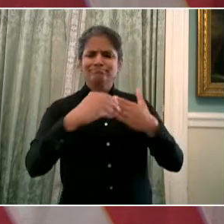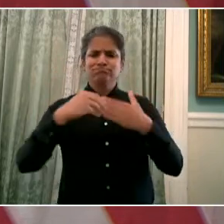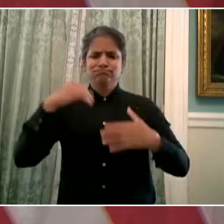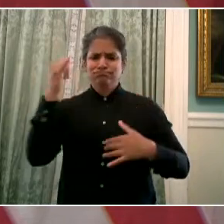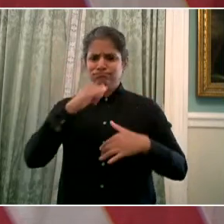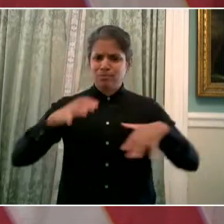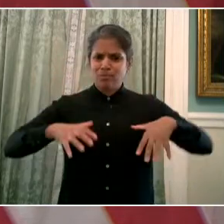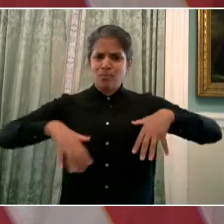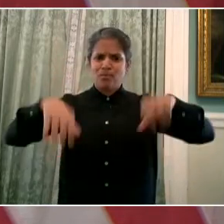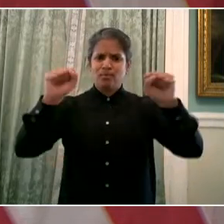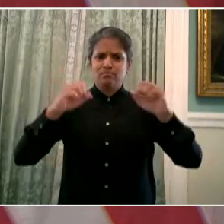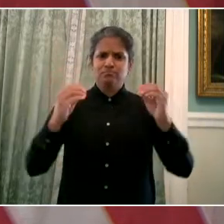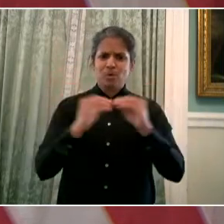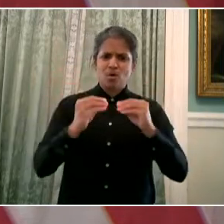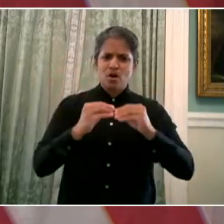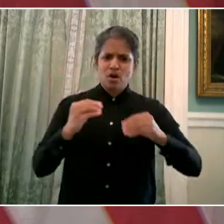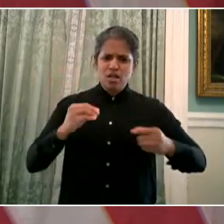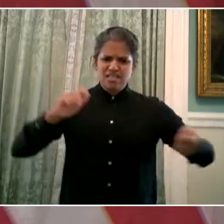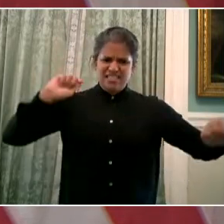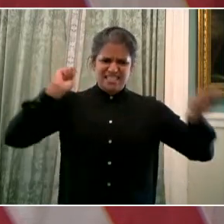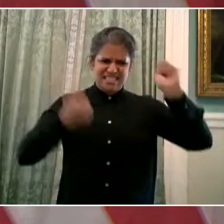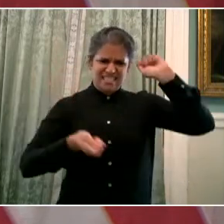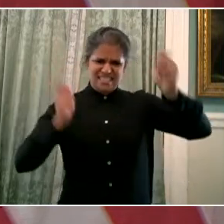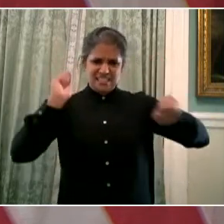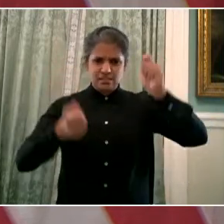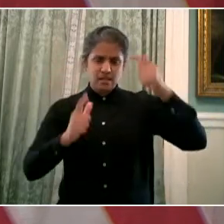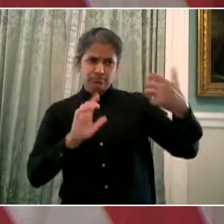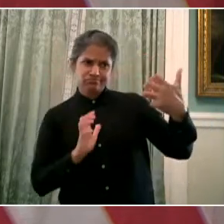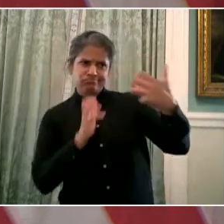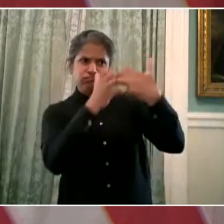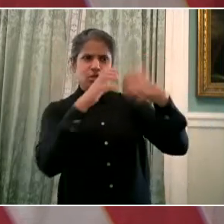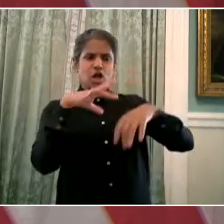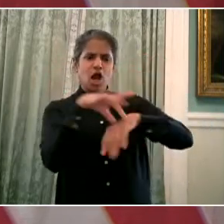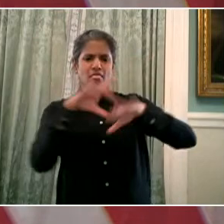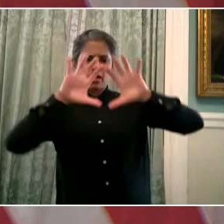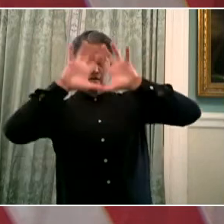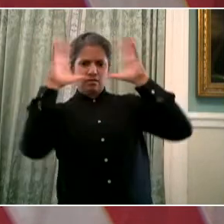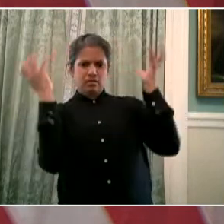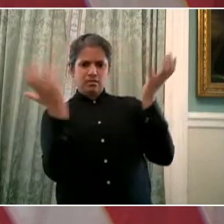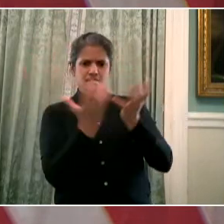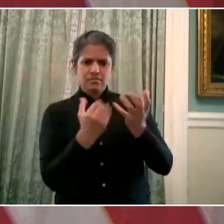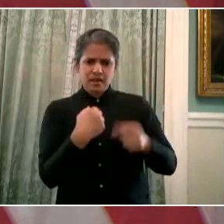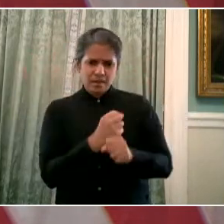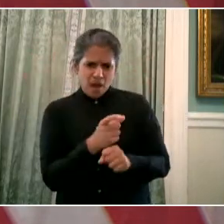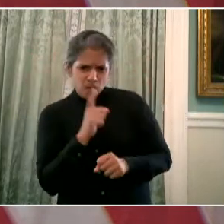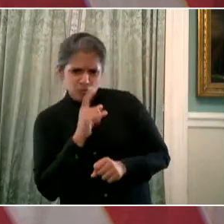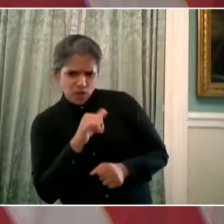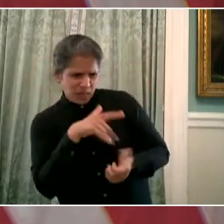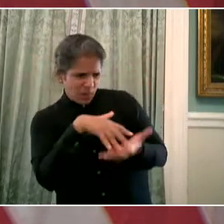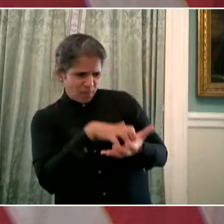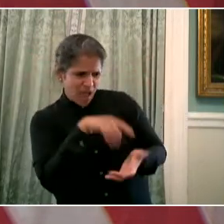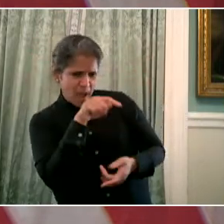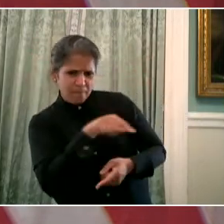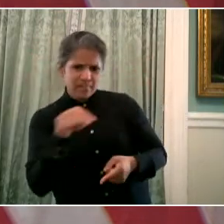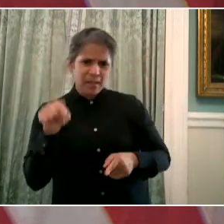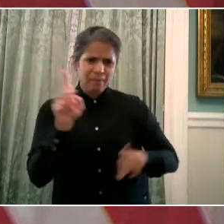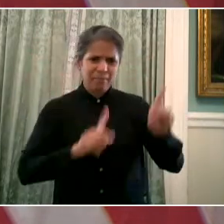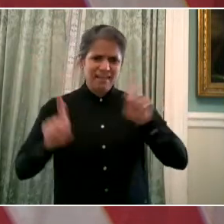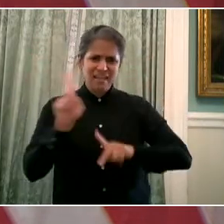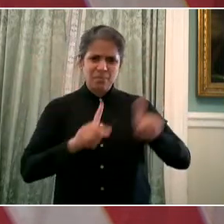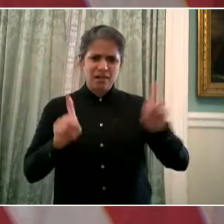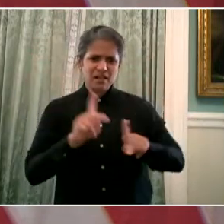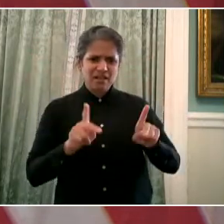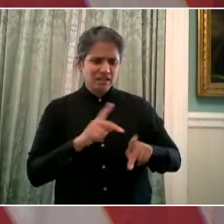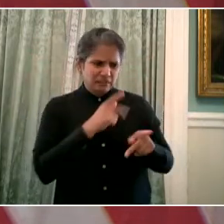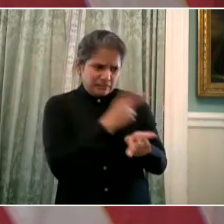continue to focus our efforts on those most vulnerable to climate emergencies, and we will build a more sustainable, more resilient, and more just New York